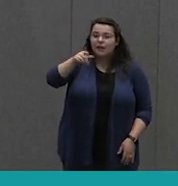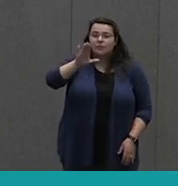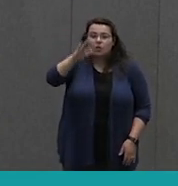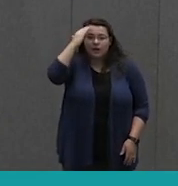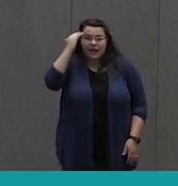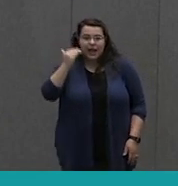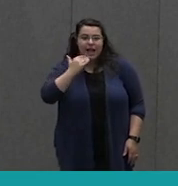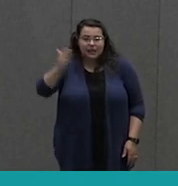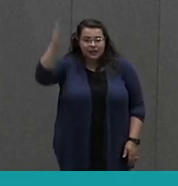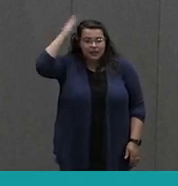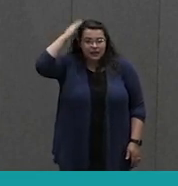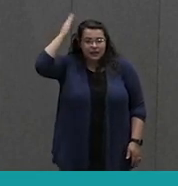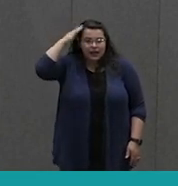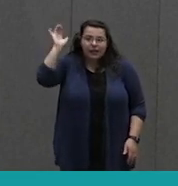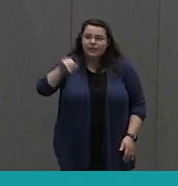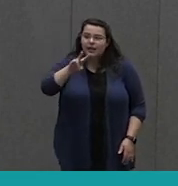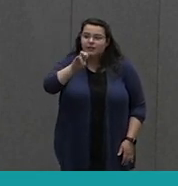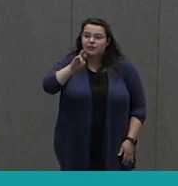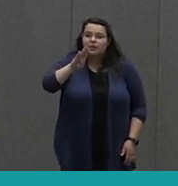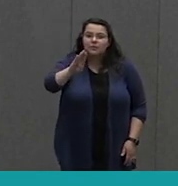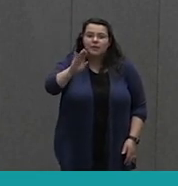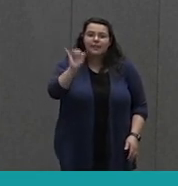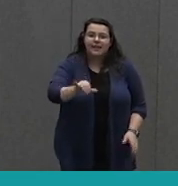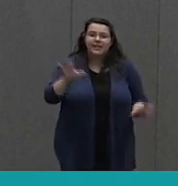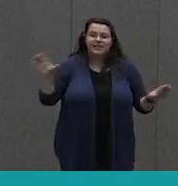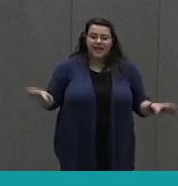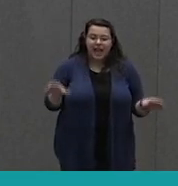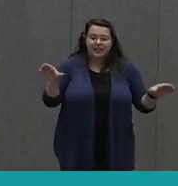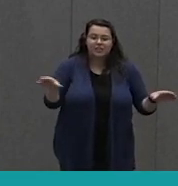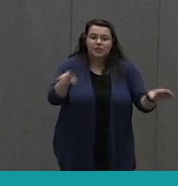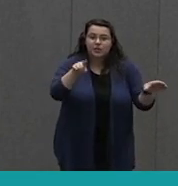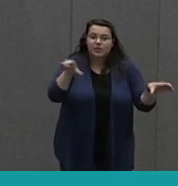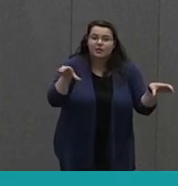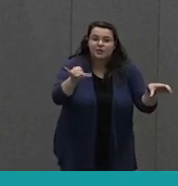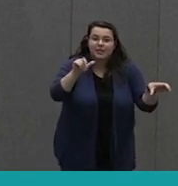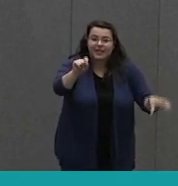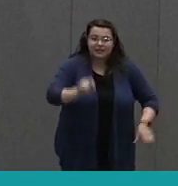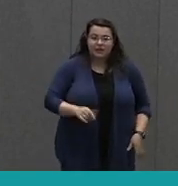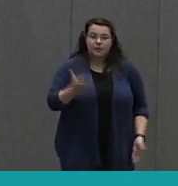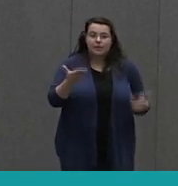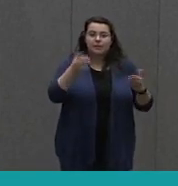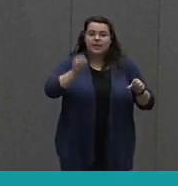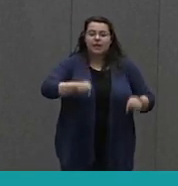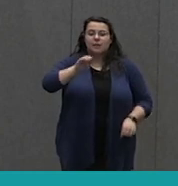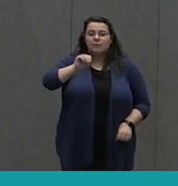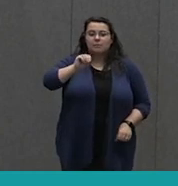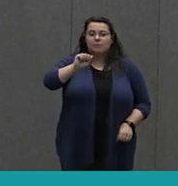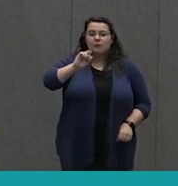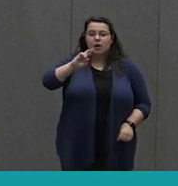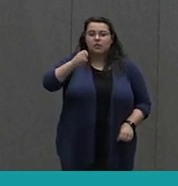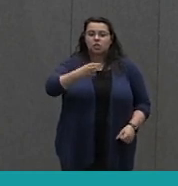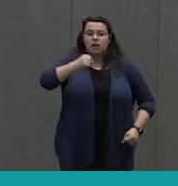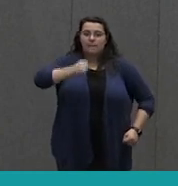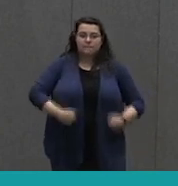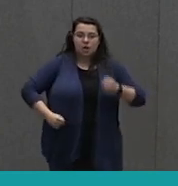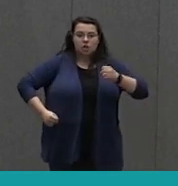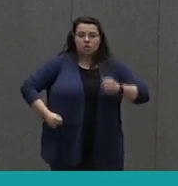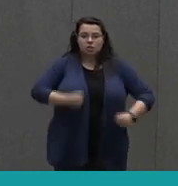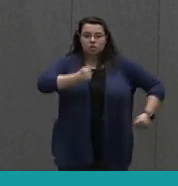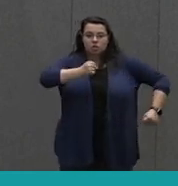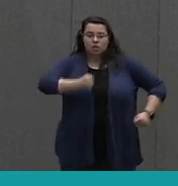though, I want to tell you just a little bit about something that I notice in this book. I'm going to move over here to my little